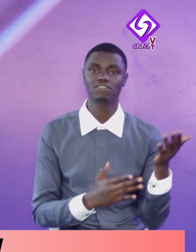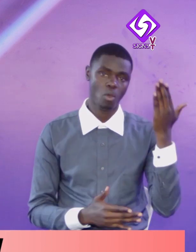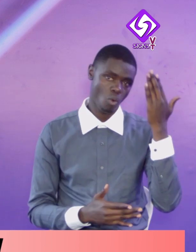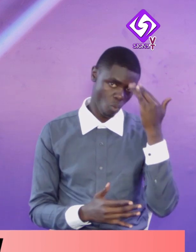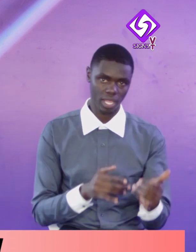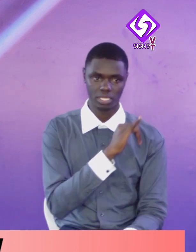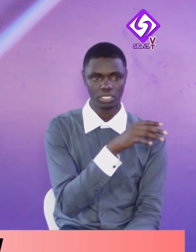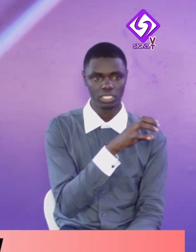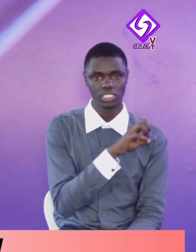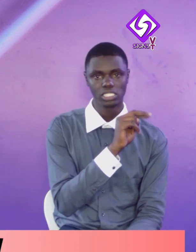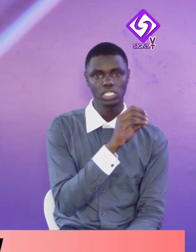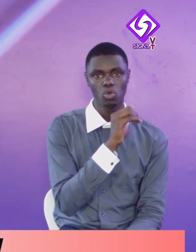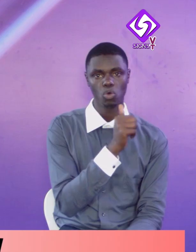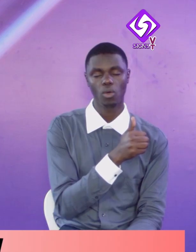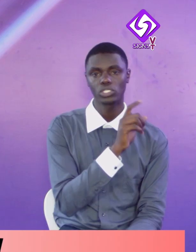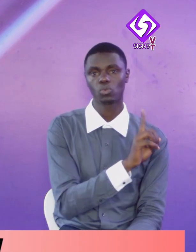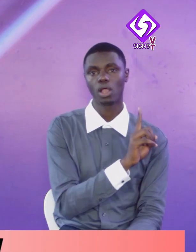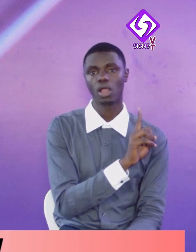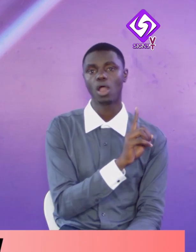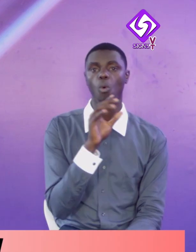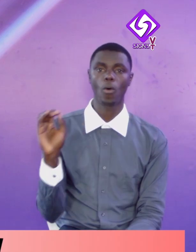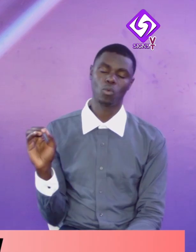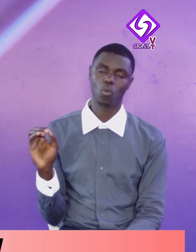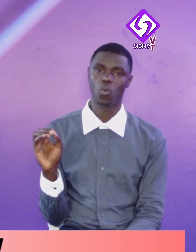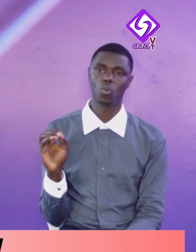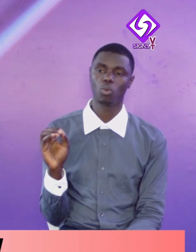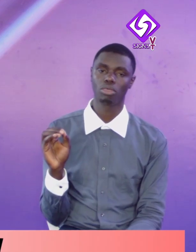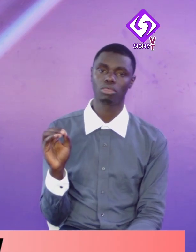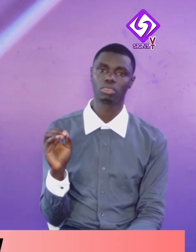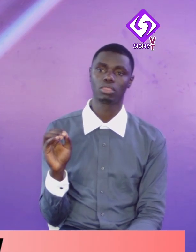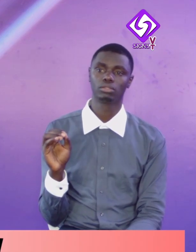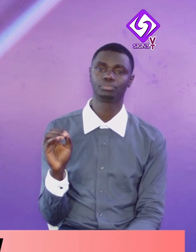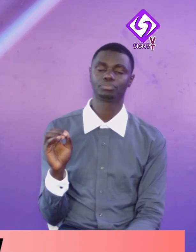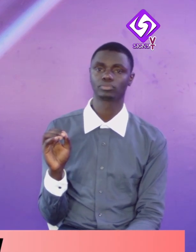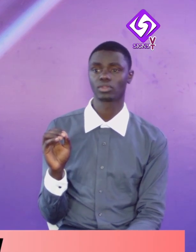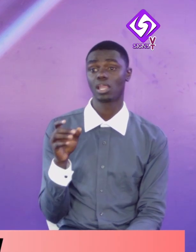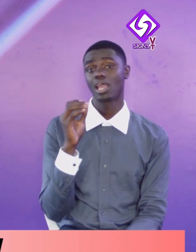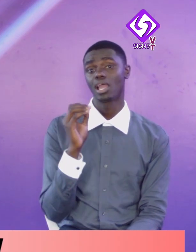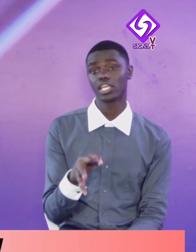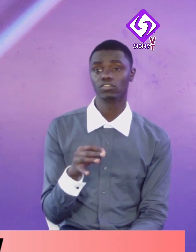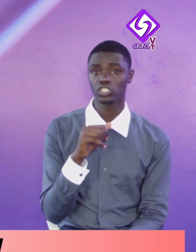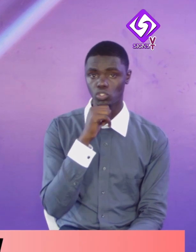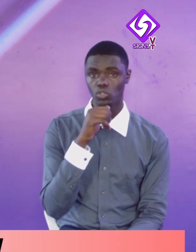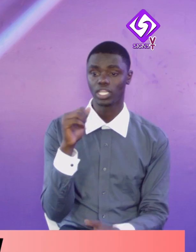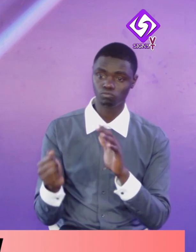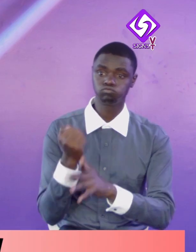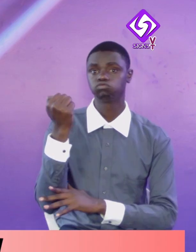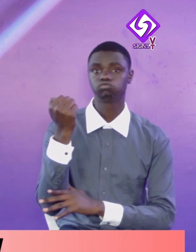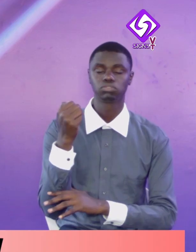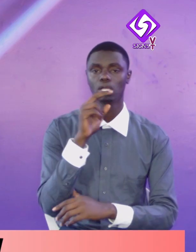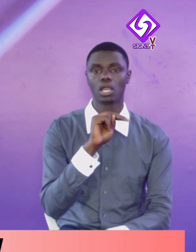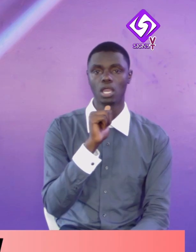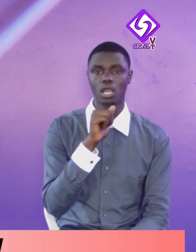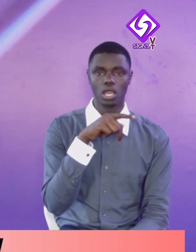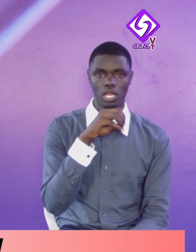Genoa was 1-0. Yeah. So it was that their resurrection. If it was not that resurrection, even Napoli could not